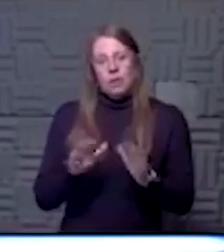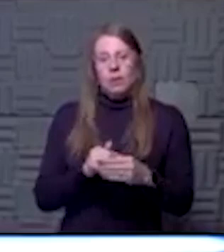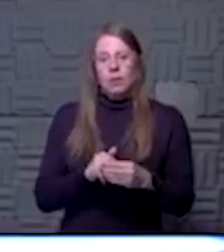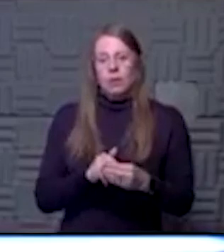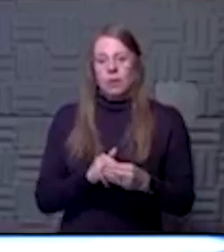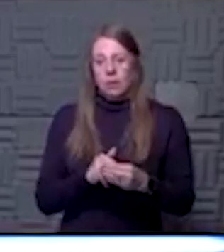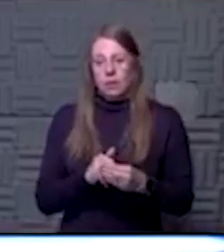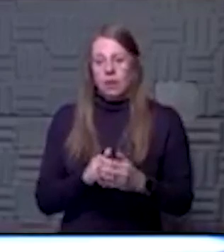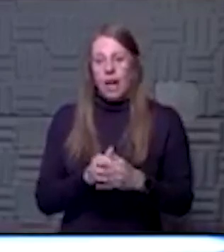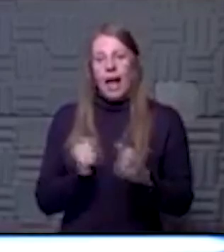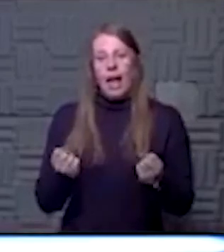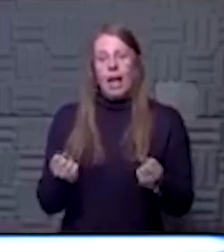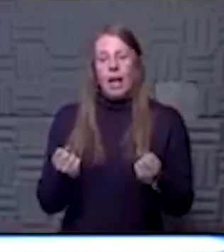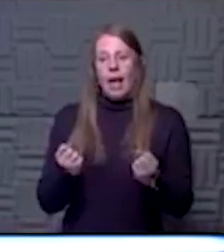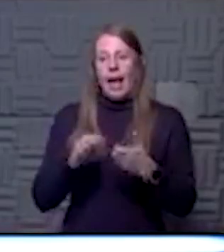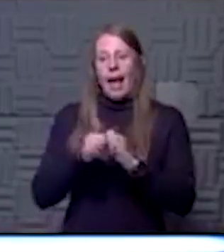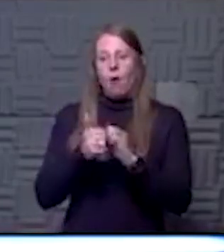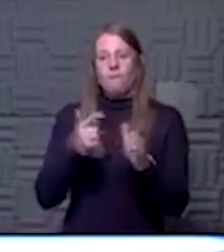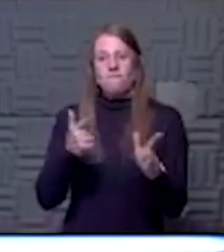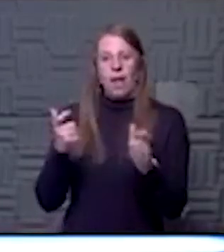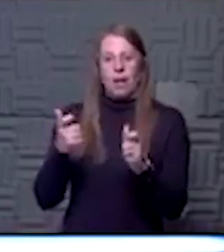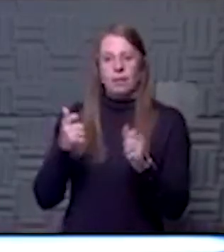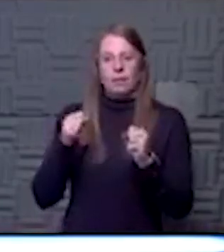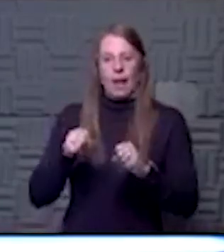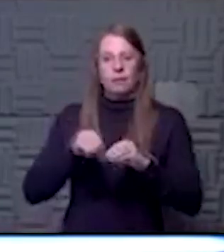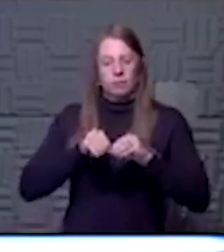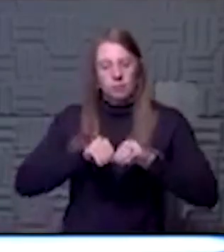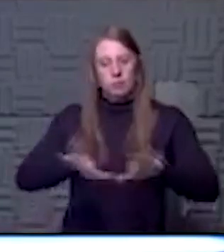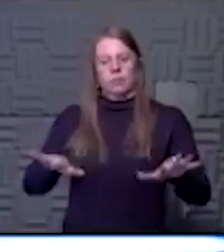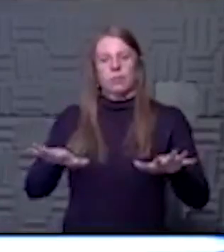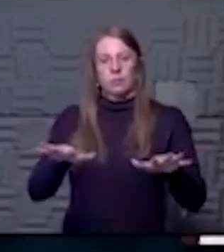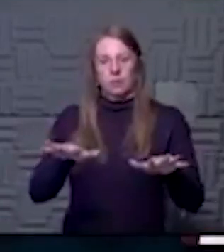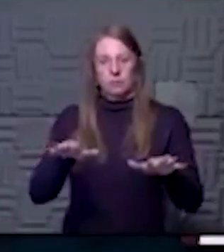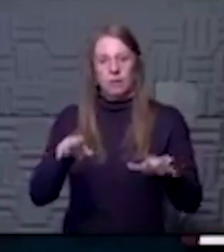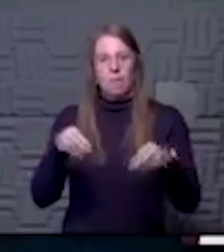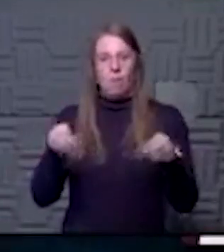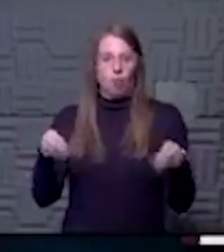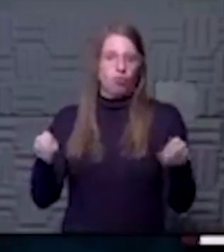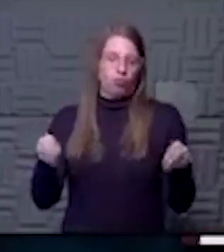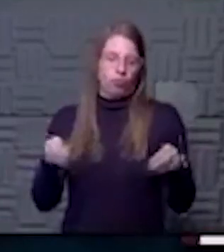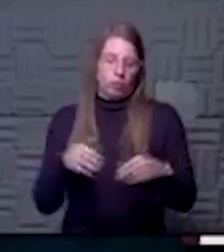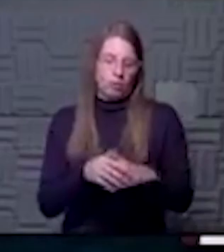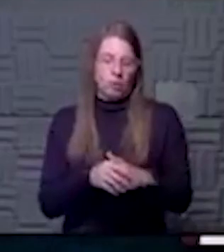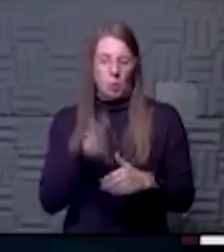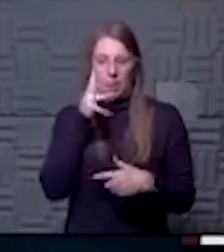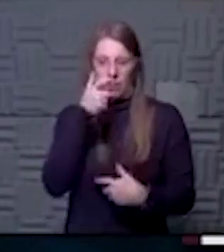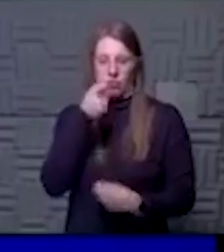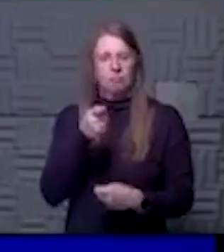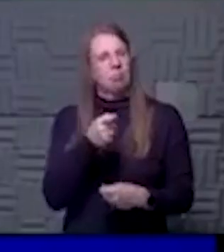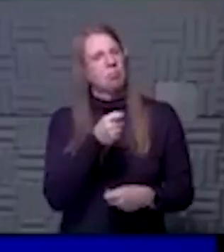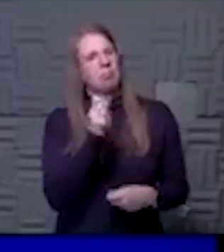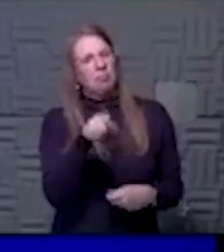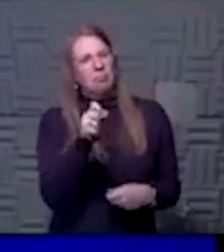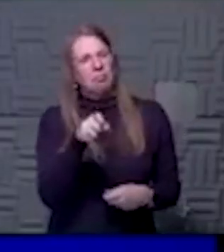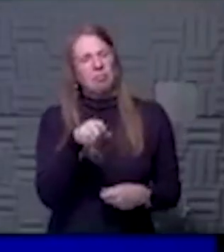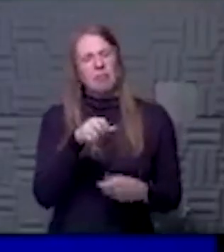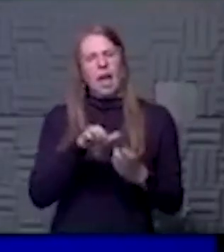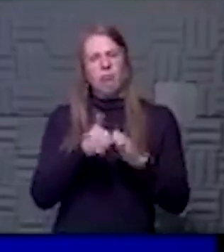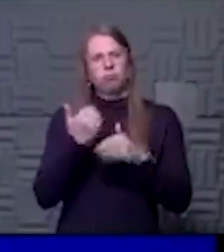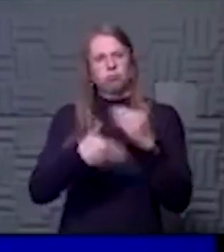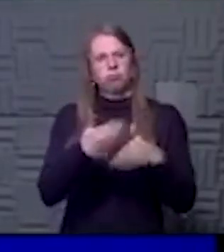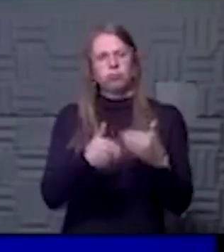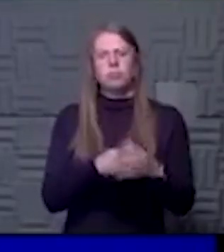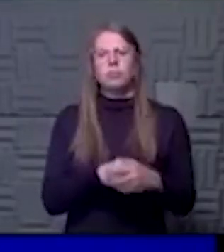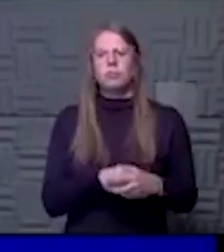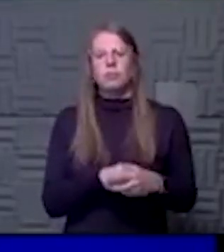the breadth of being able to get it out to the full market as quickly as possible. Yeah, it'll be interesting to see how this plays out. Because I have a feeling